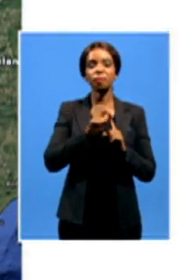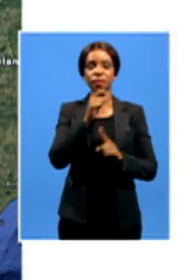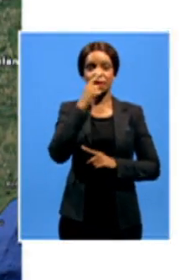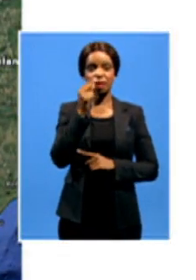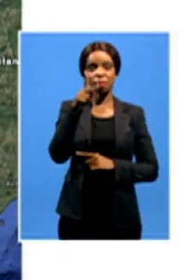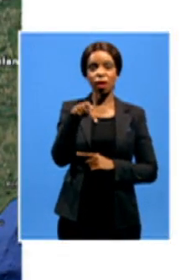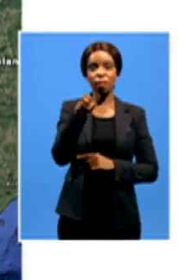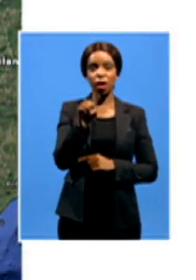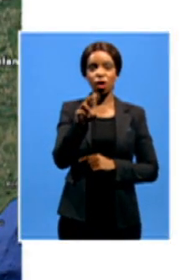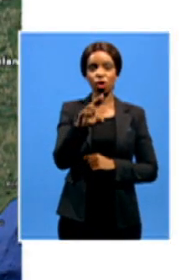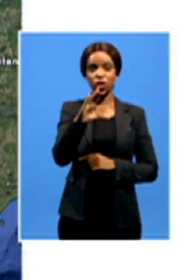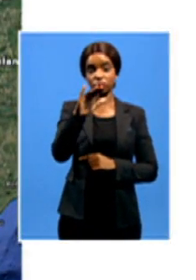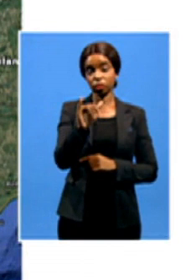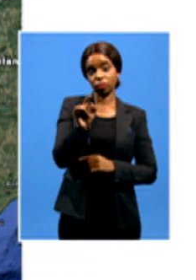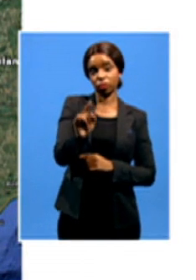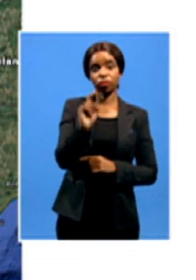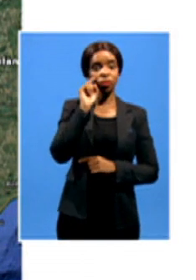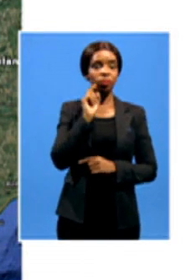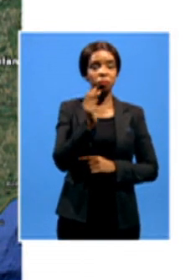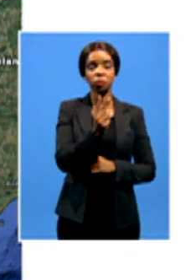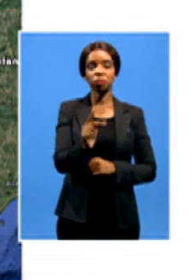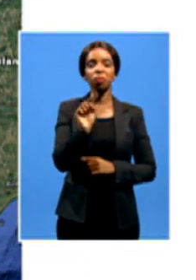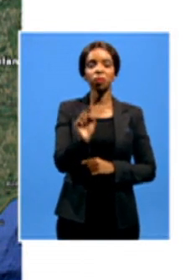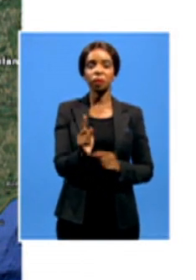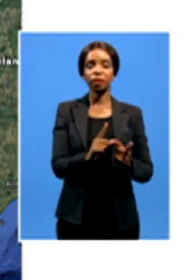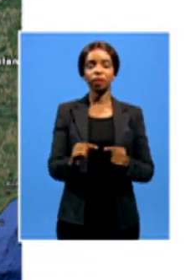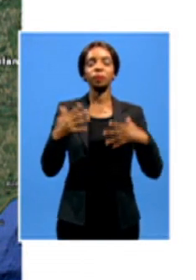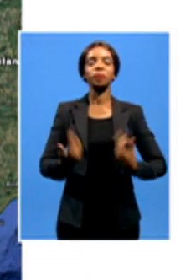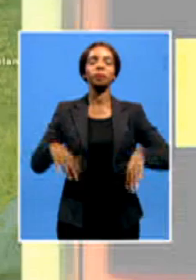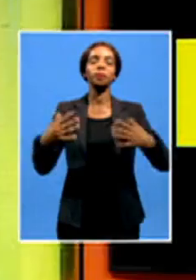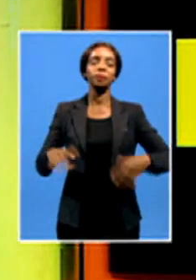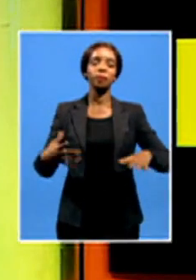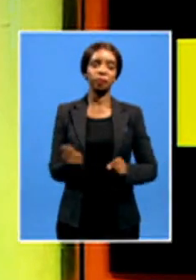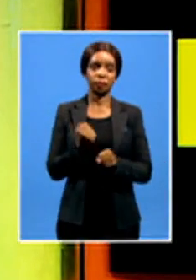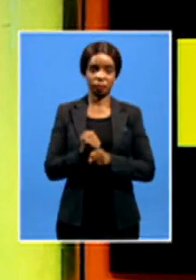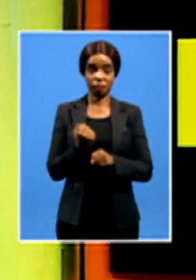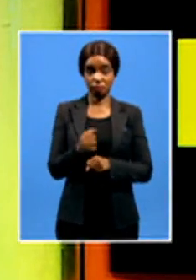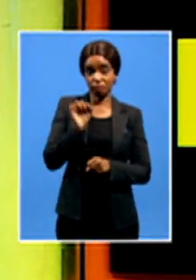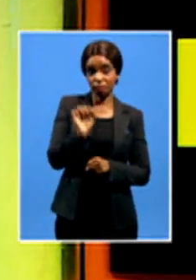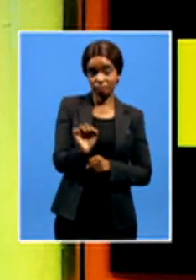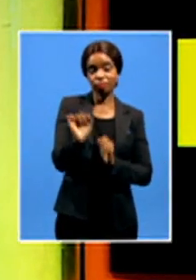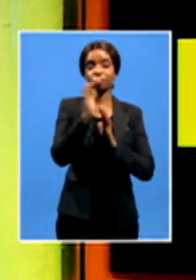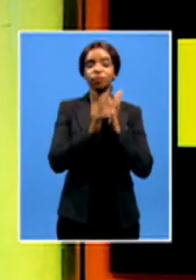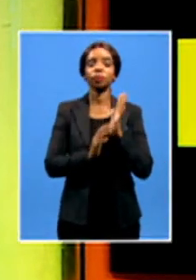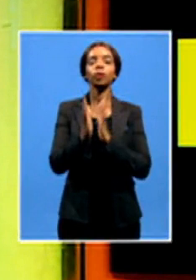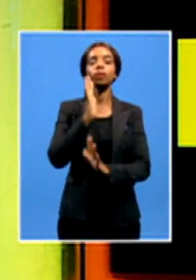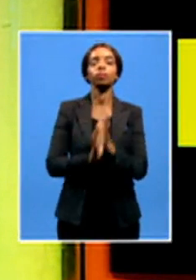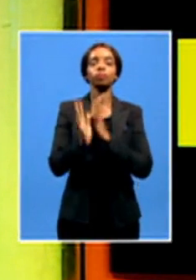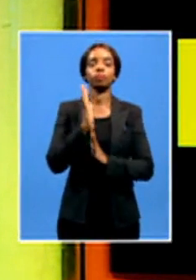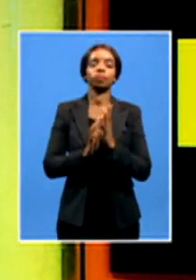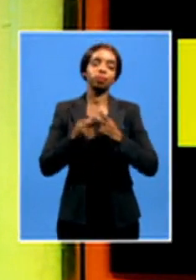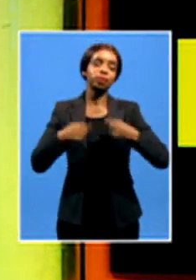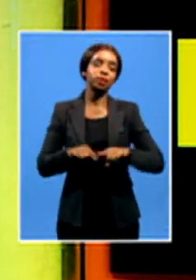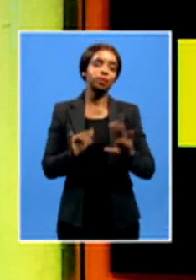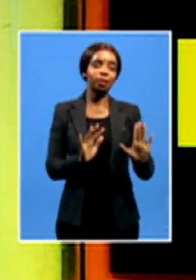a 32-year-old artist who's reproduced some incredible work, and he tells his story about how he has